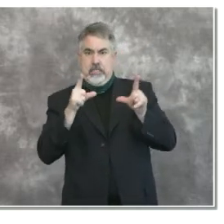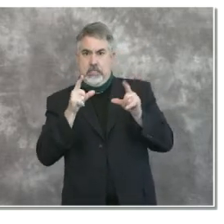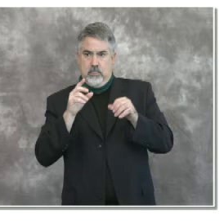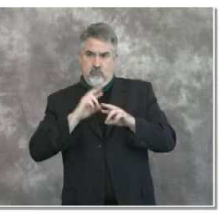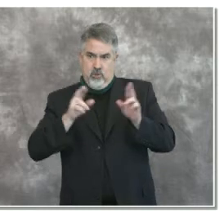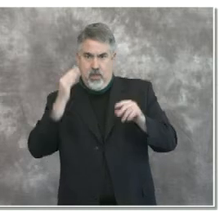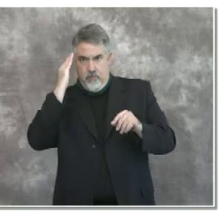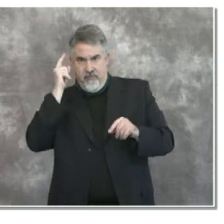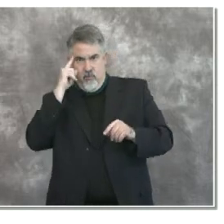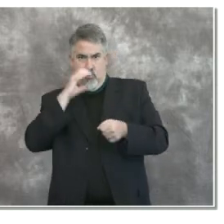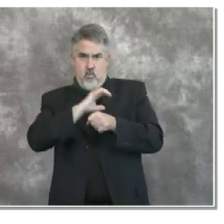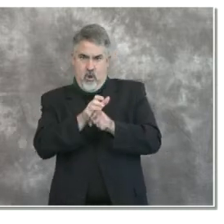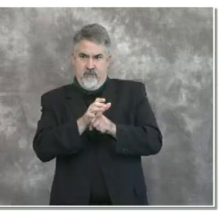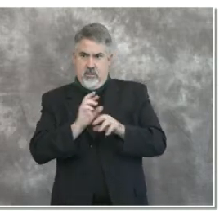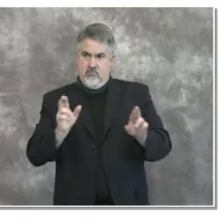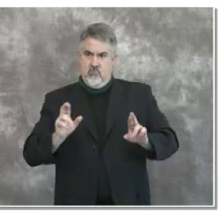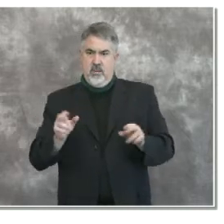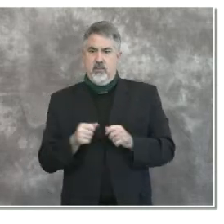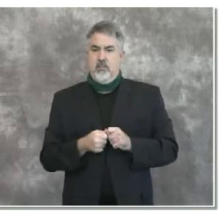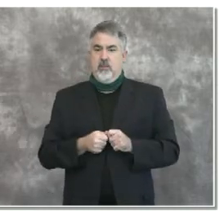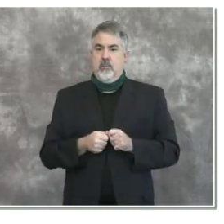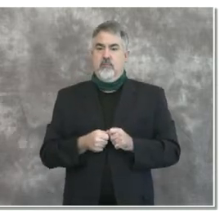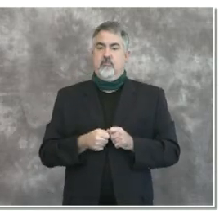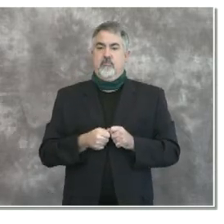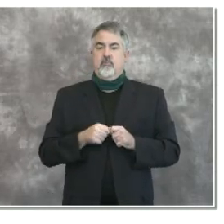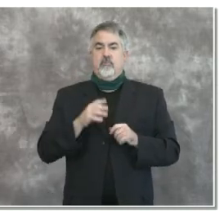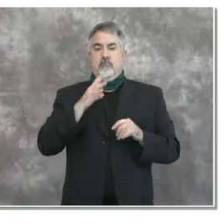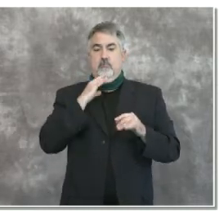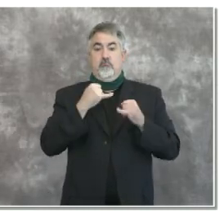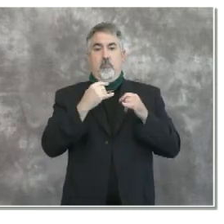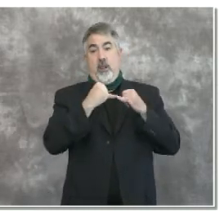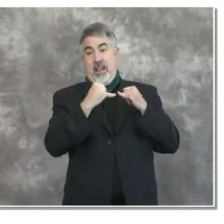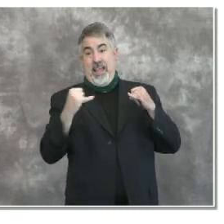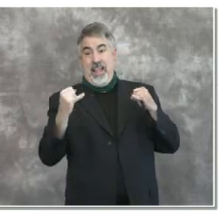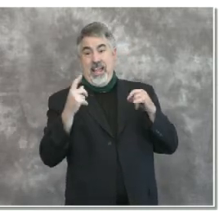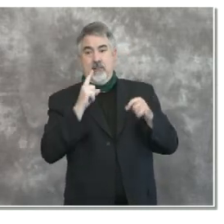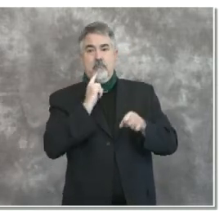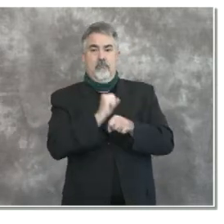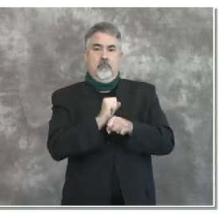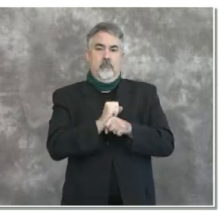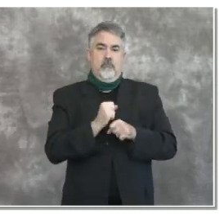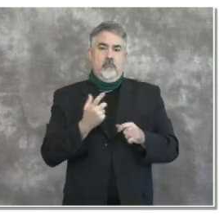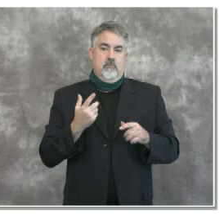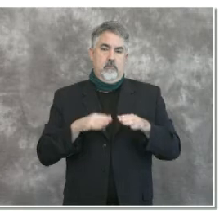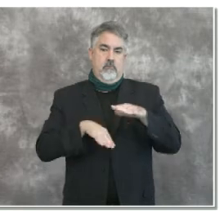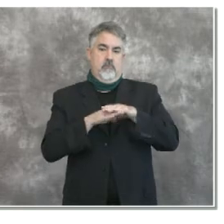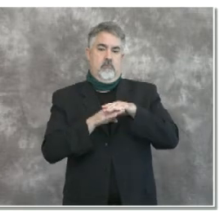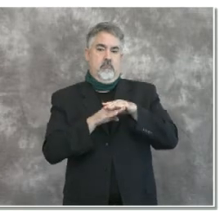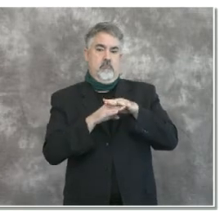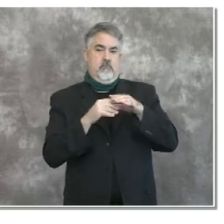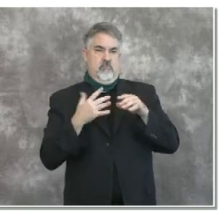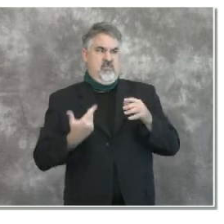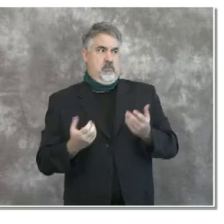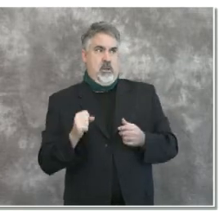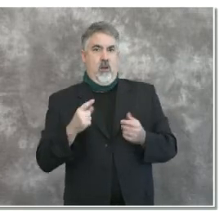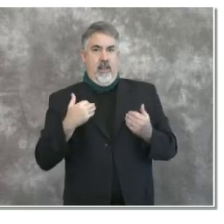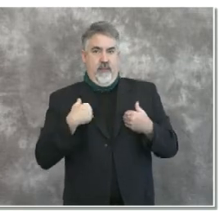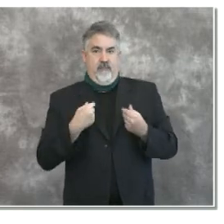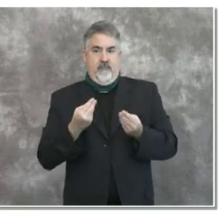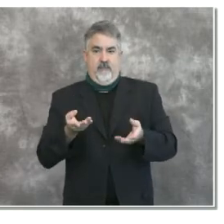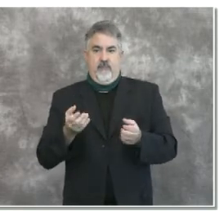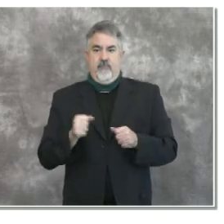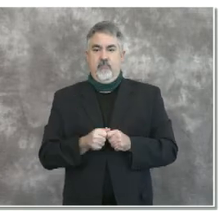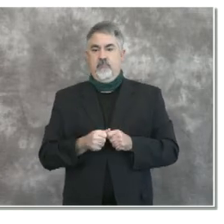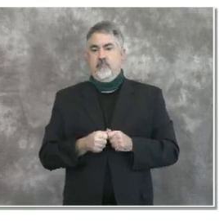reflects actual available beds that are in our regional healthcare system and our staff. This is not including federal assets and